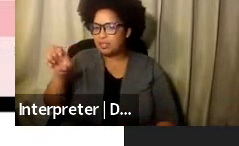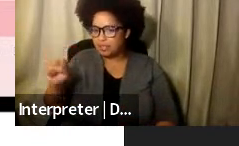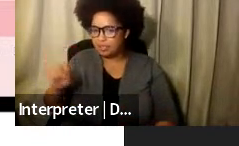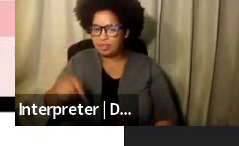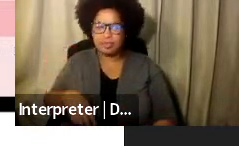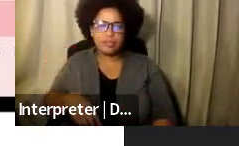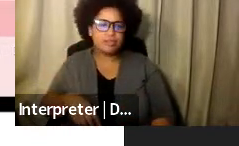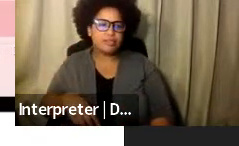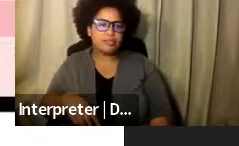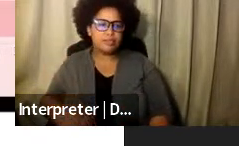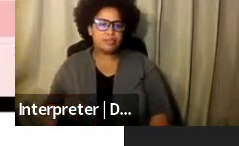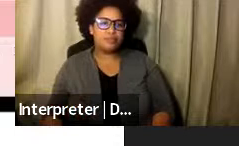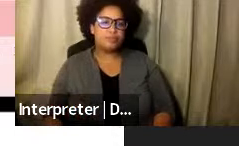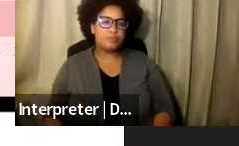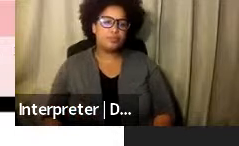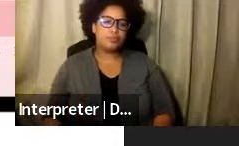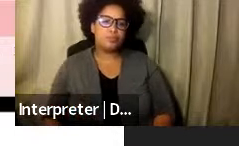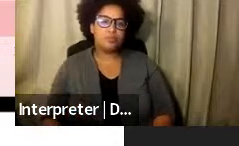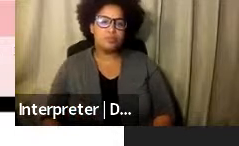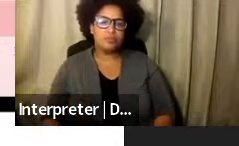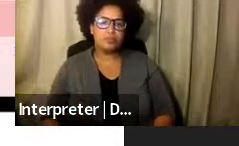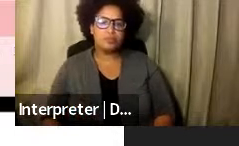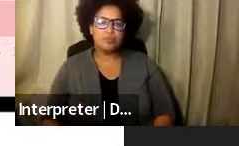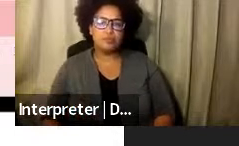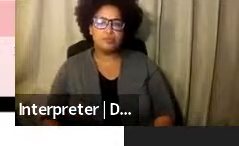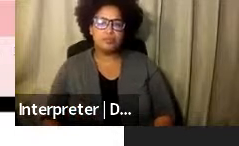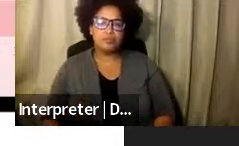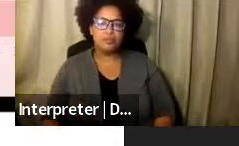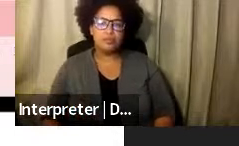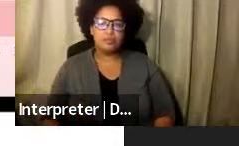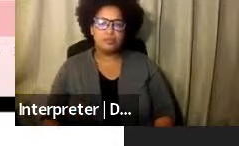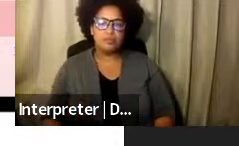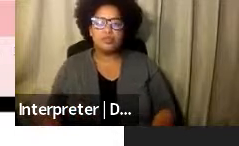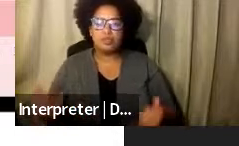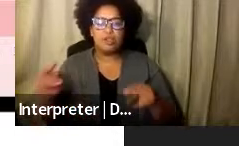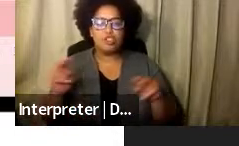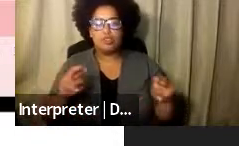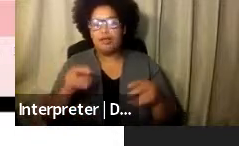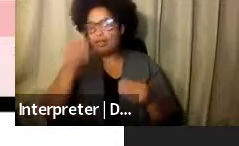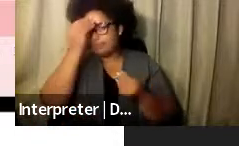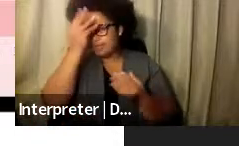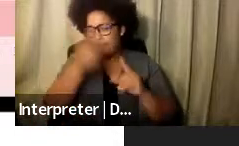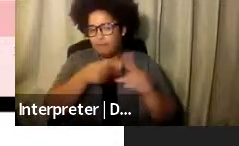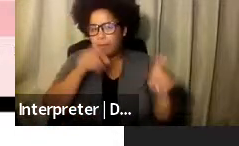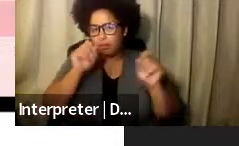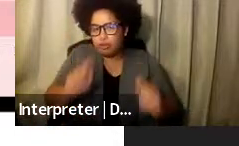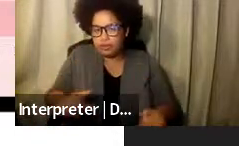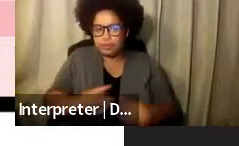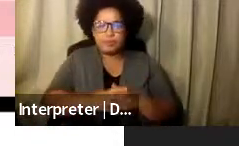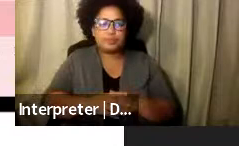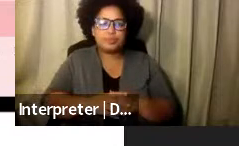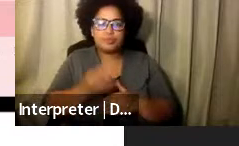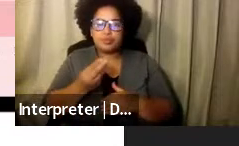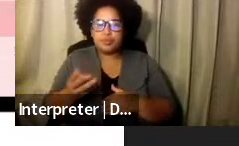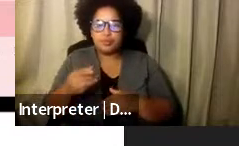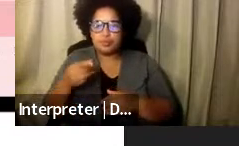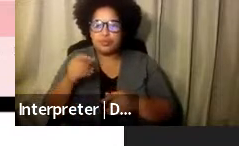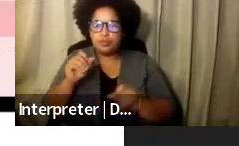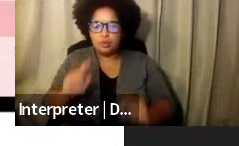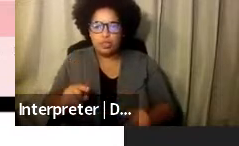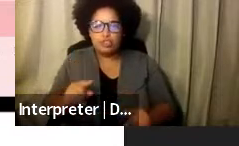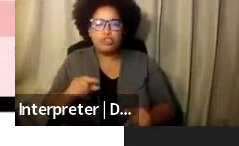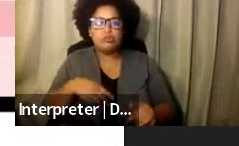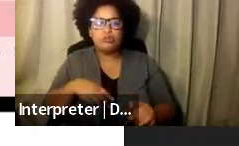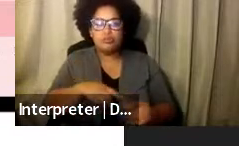See if I can, okay. So thank you. Now let's look at the data from the surveys. Here are a few questions that we thought